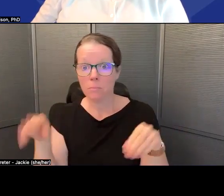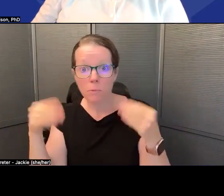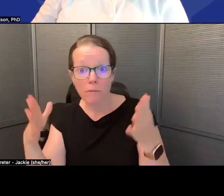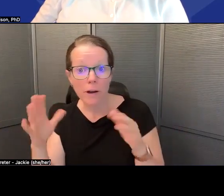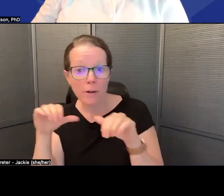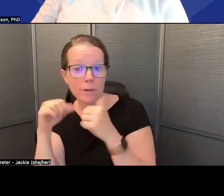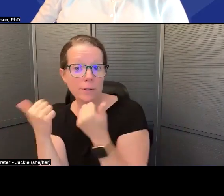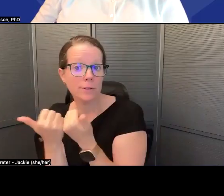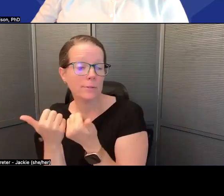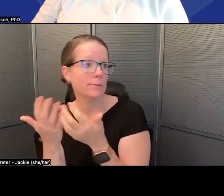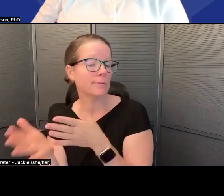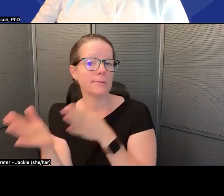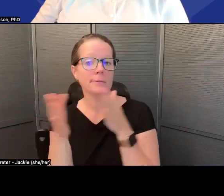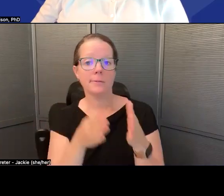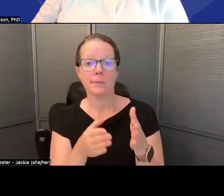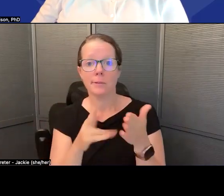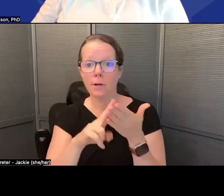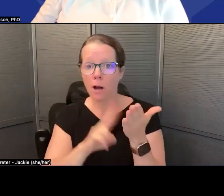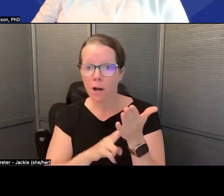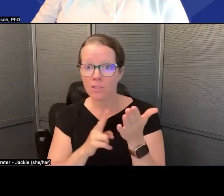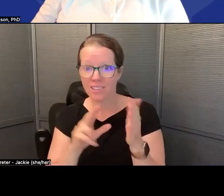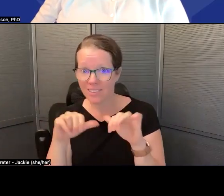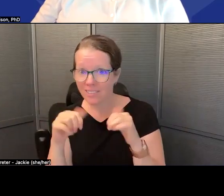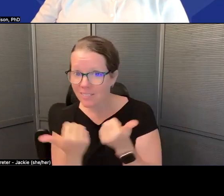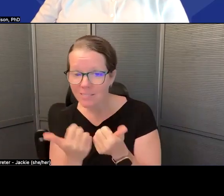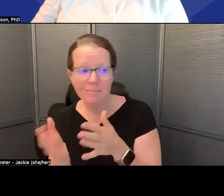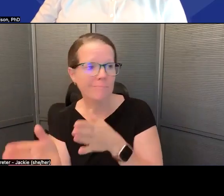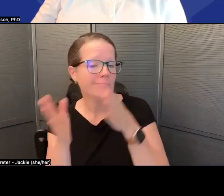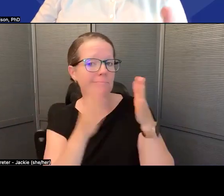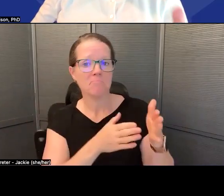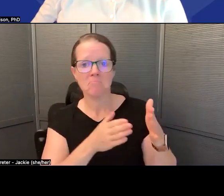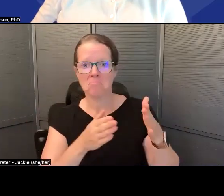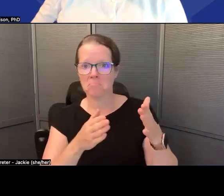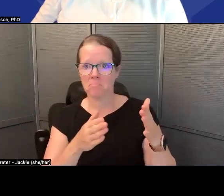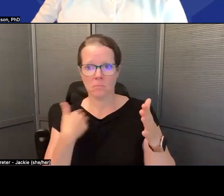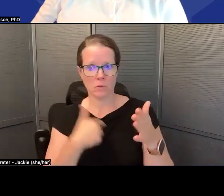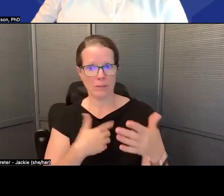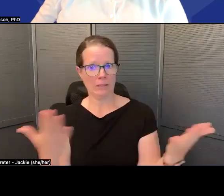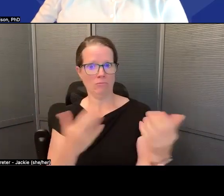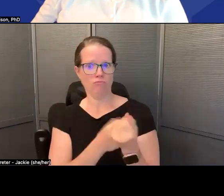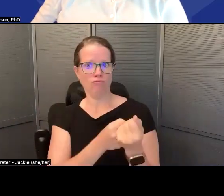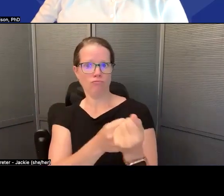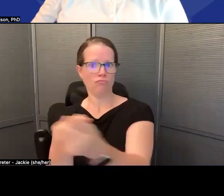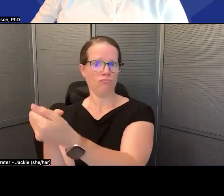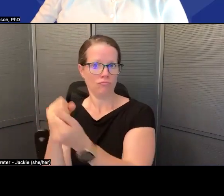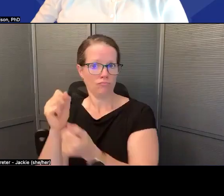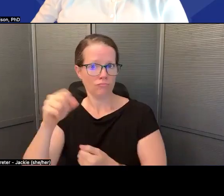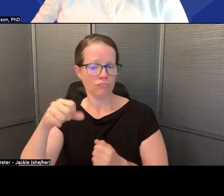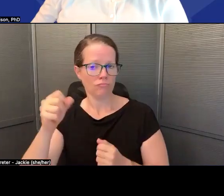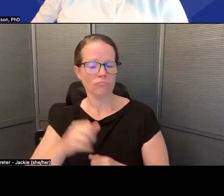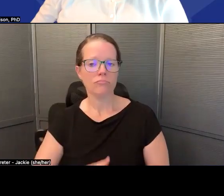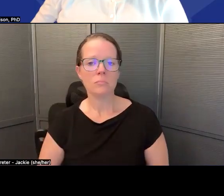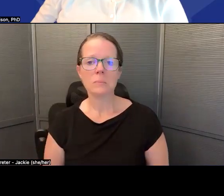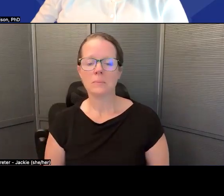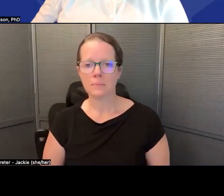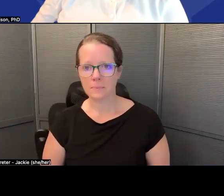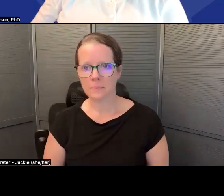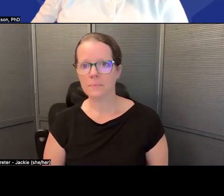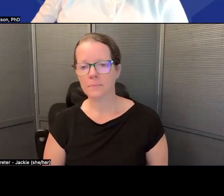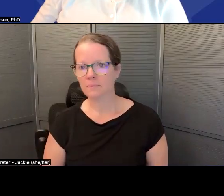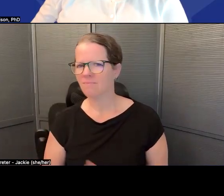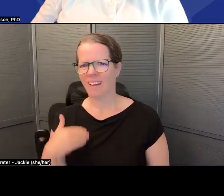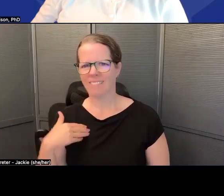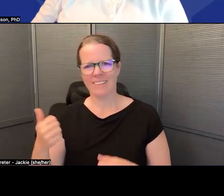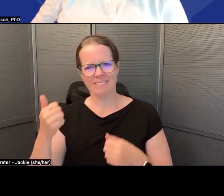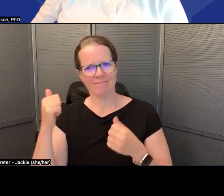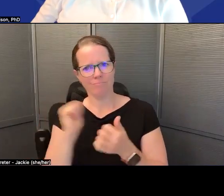agencies and contracted agencies. We have already a series of training modules